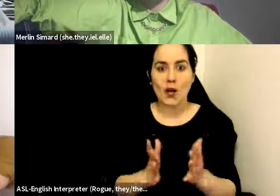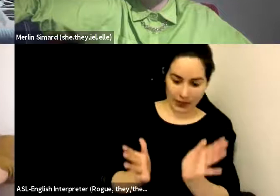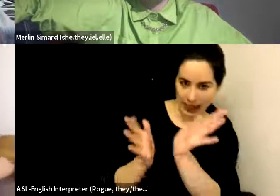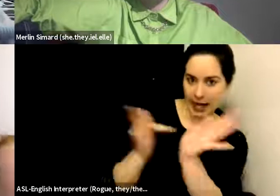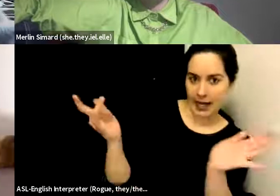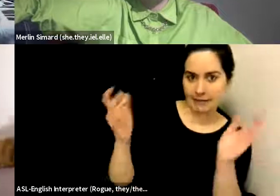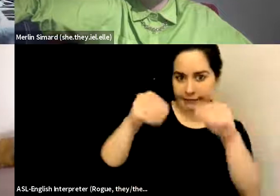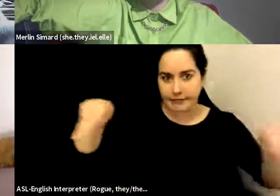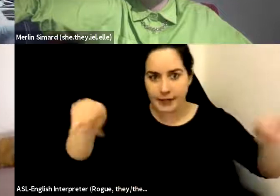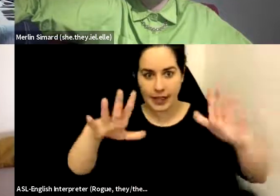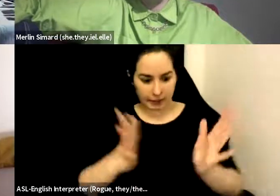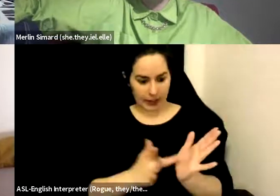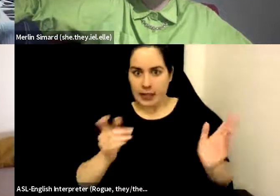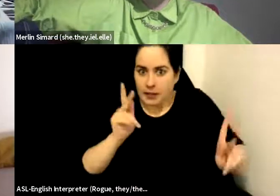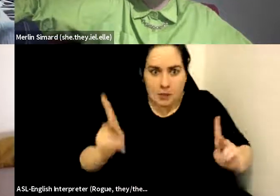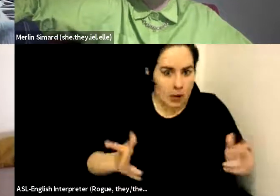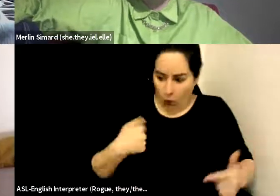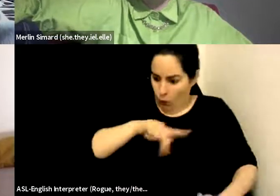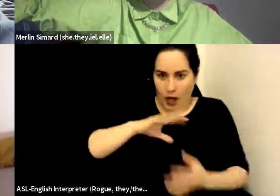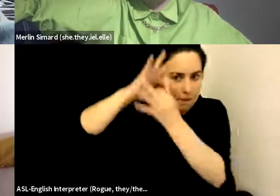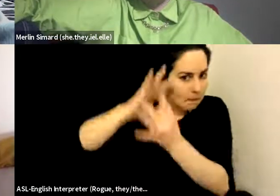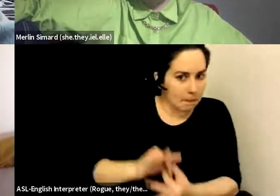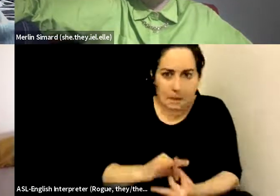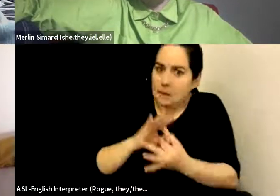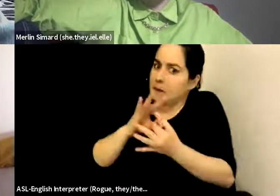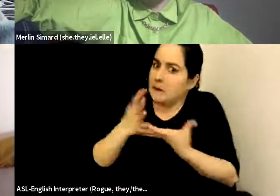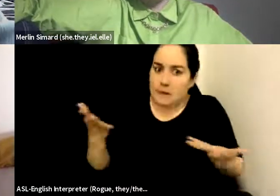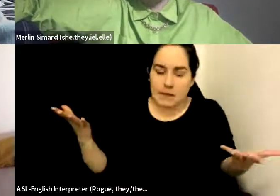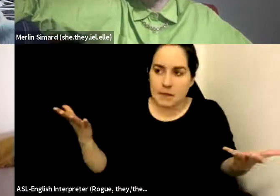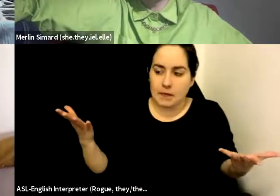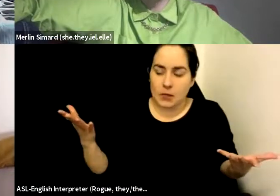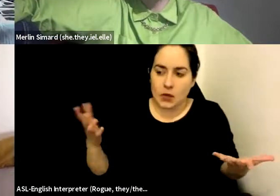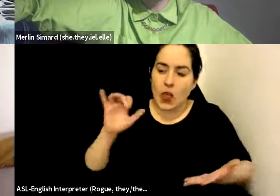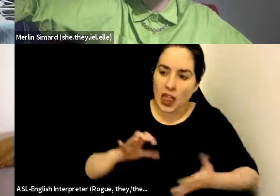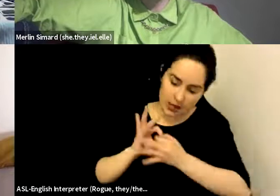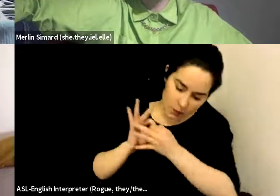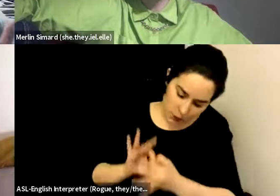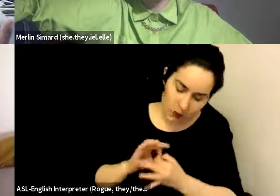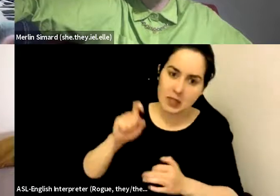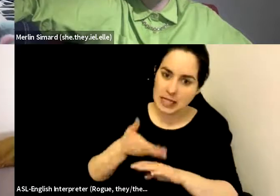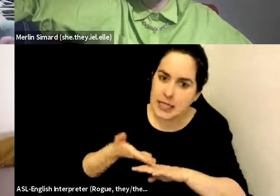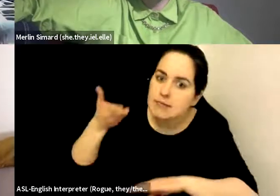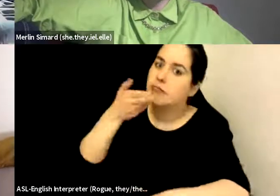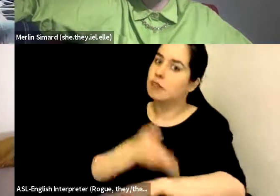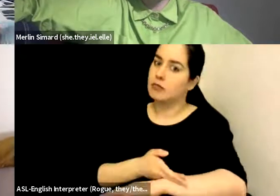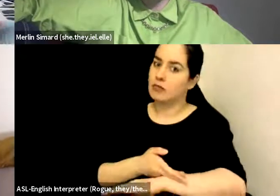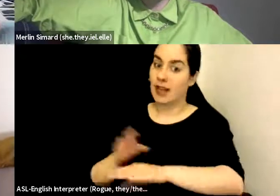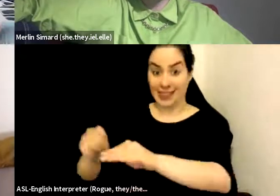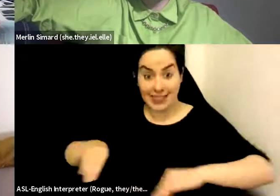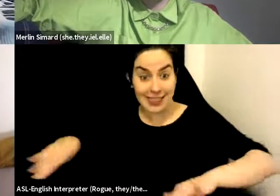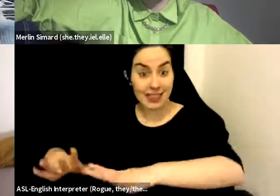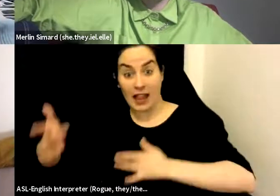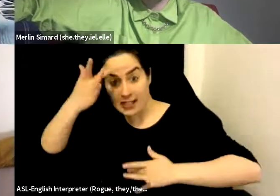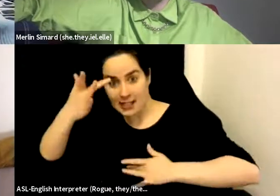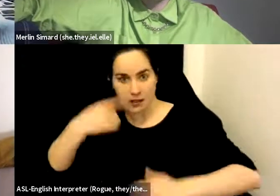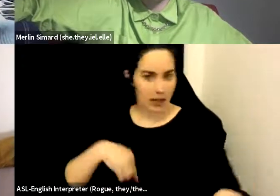the earth, that we are a part of the land, the more we can start to repair that sort of relationship. The land is sick and we are